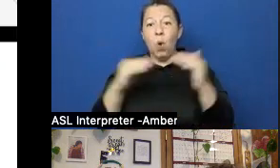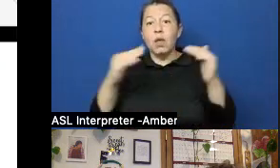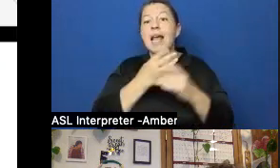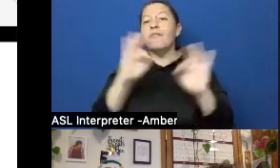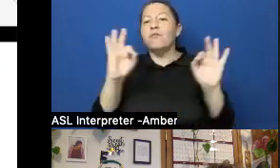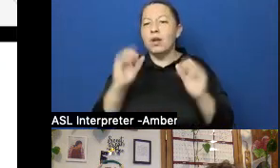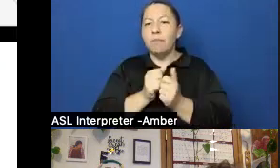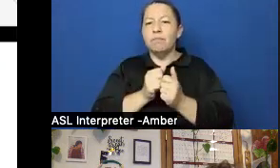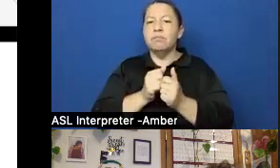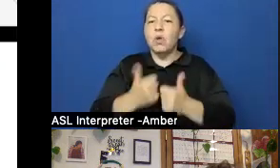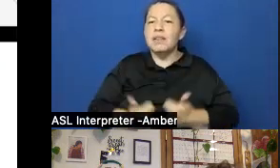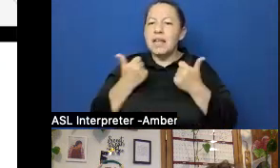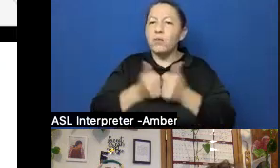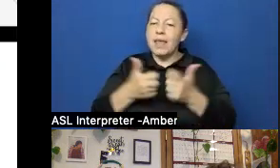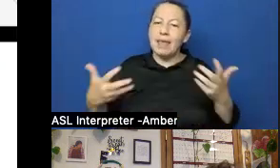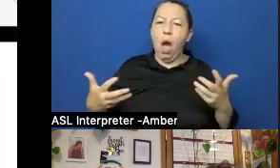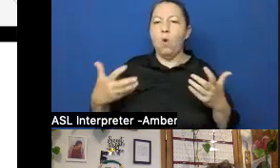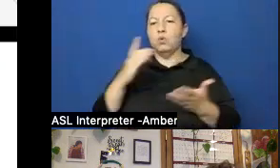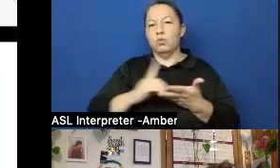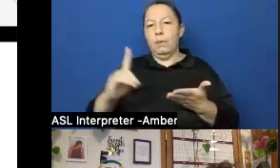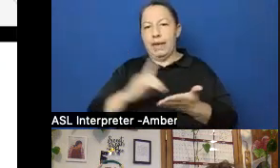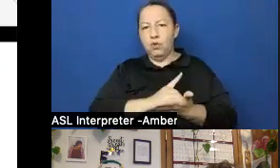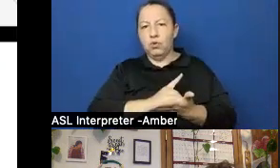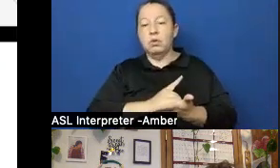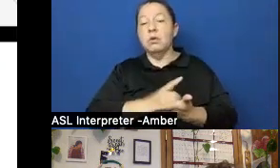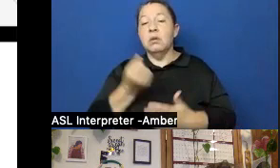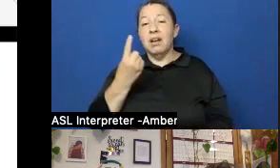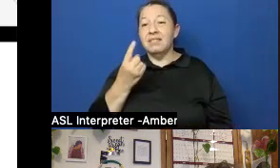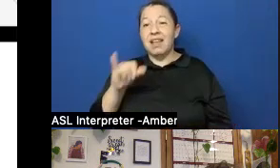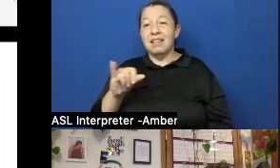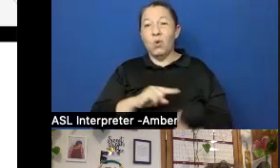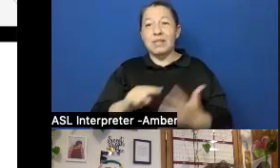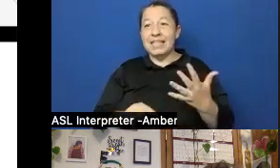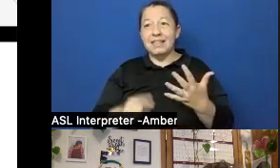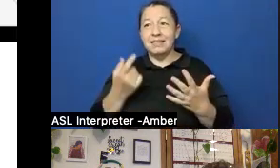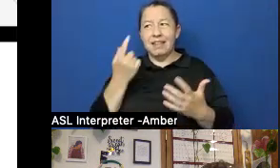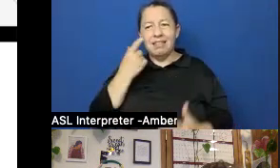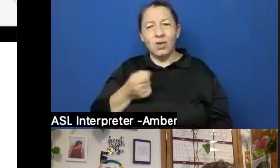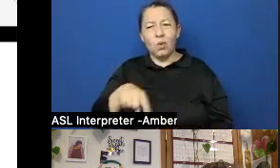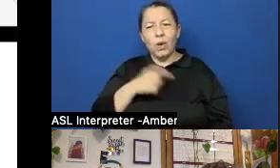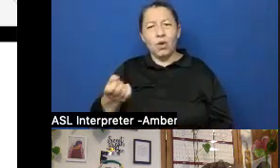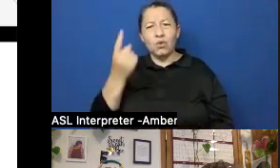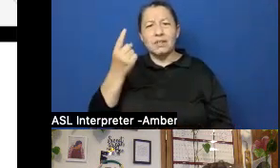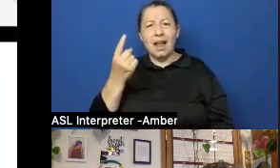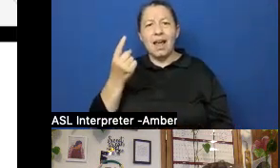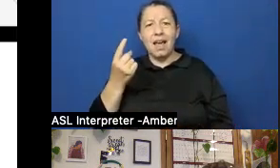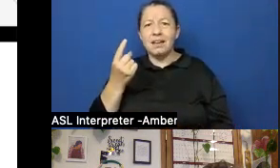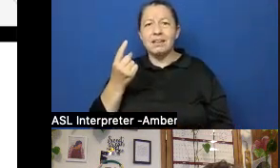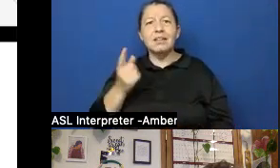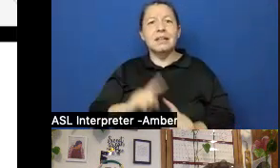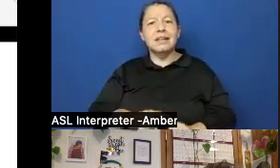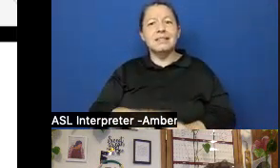discrimination. So with those things being said, I think that we understand that it is a whole nother